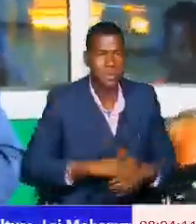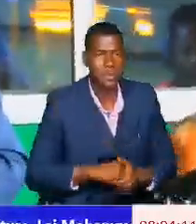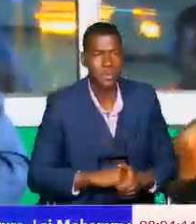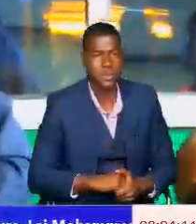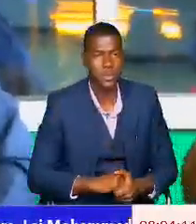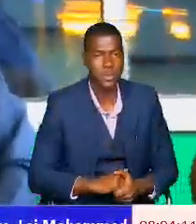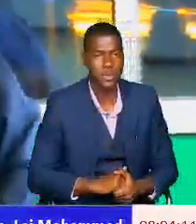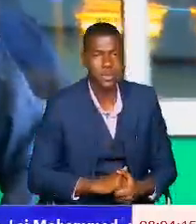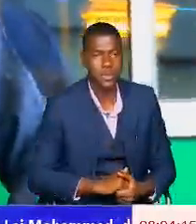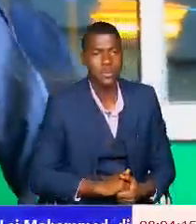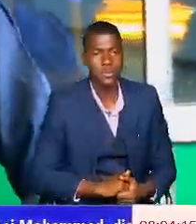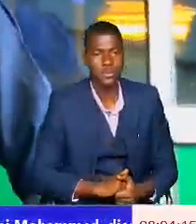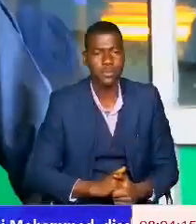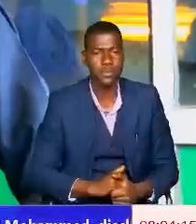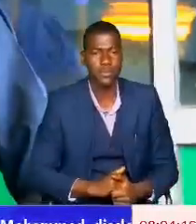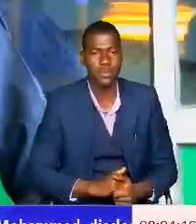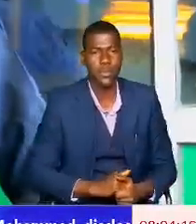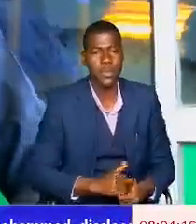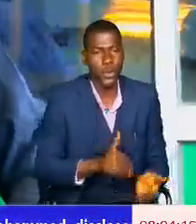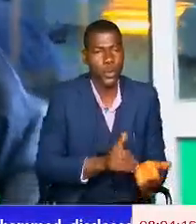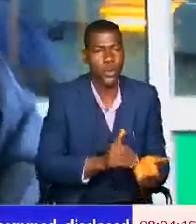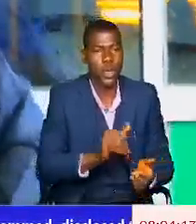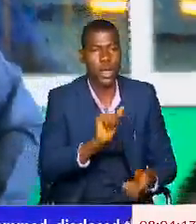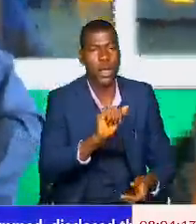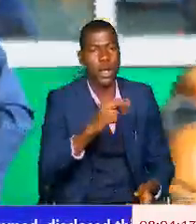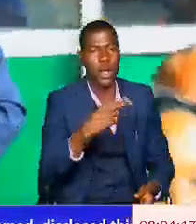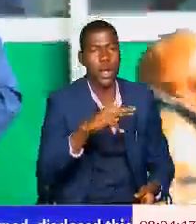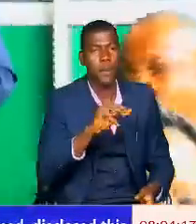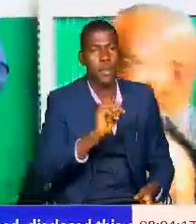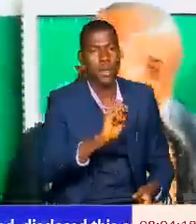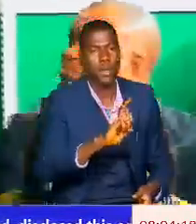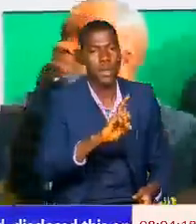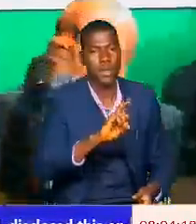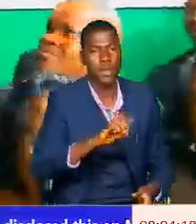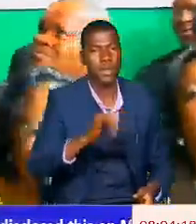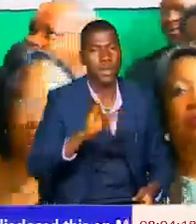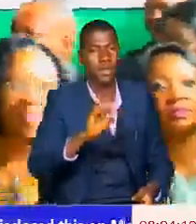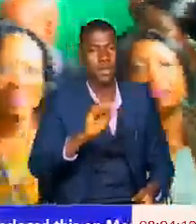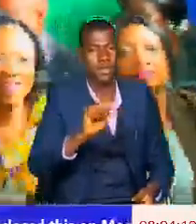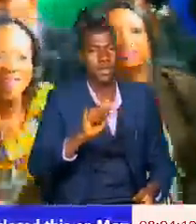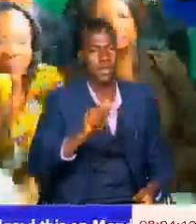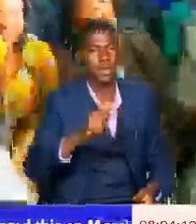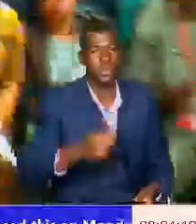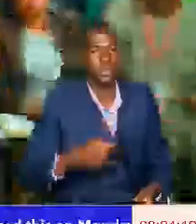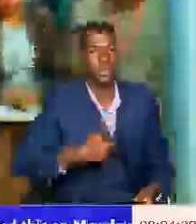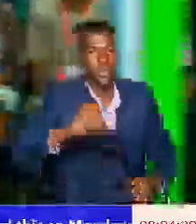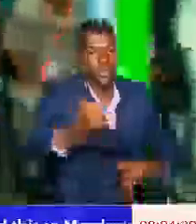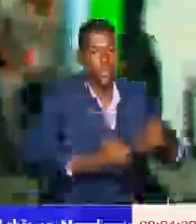be Ordinary Dr. Ahmed Issa, the Ordinary President, the voice of the voice.